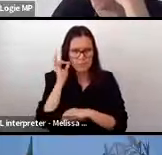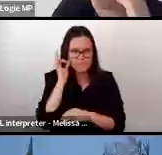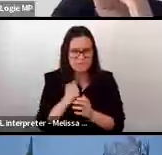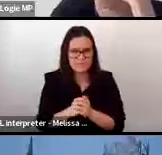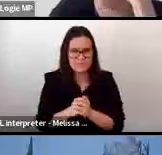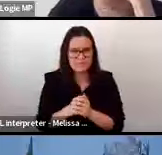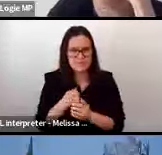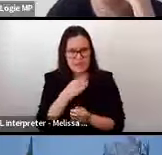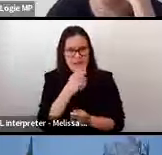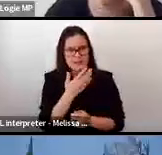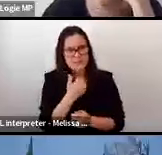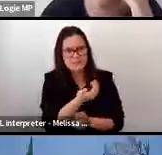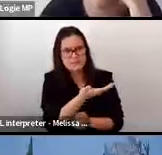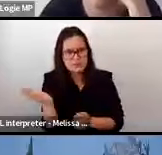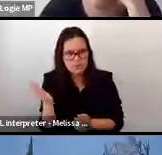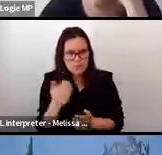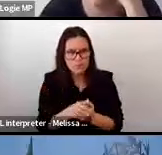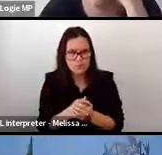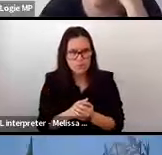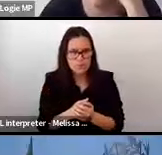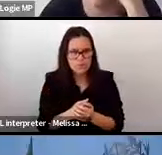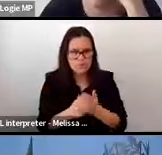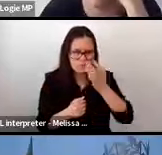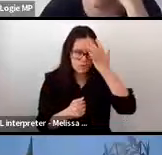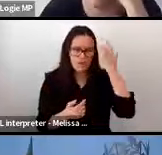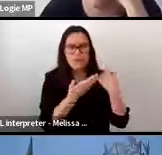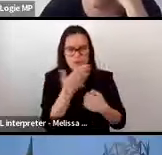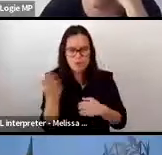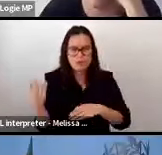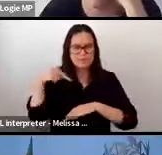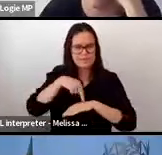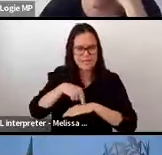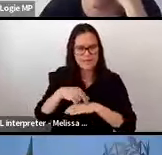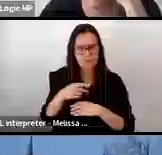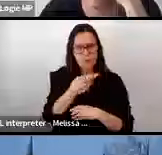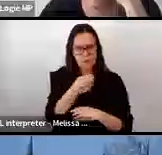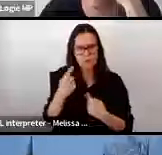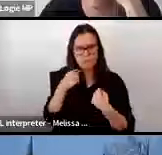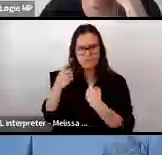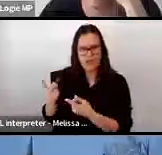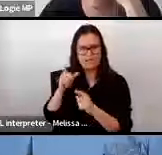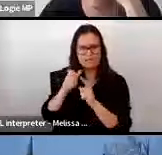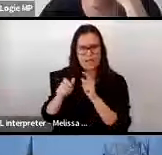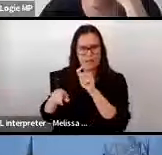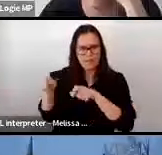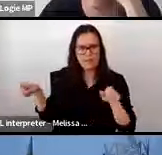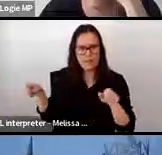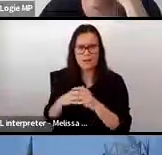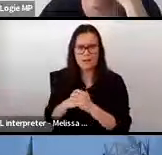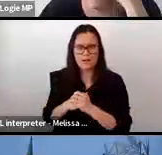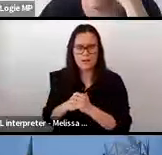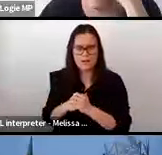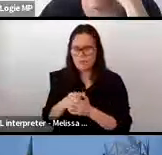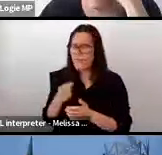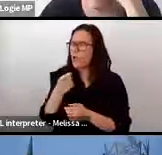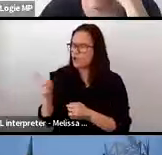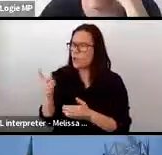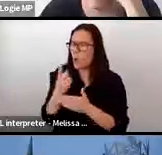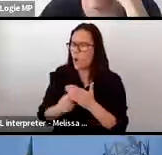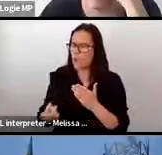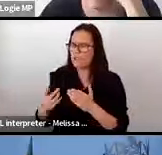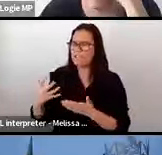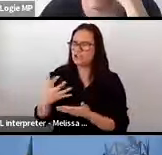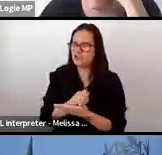disabilities and tell them to their faces that all they need and all they deserve is a new advisory committee, a